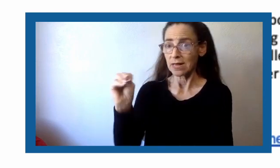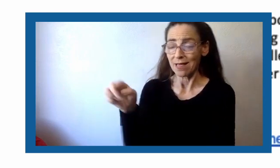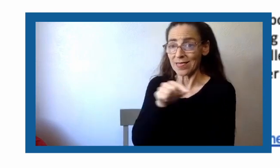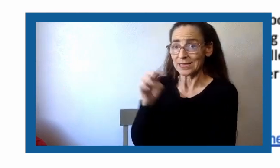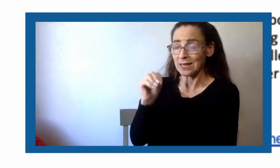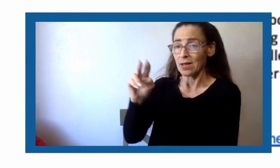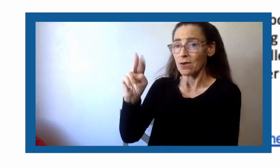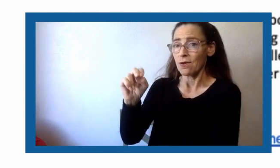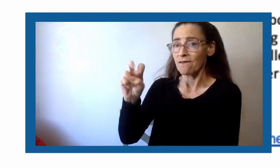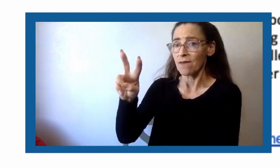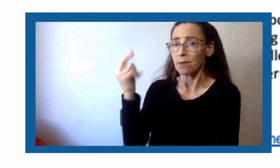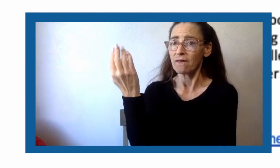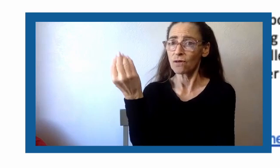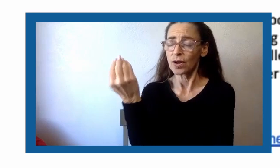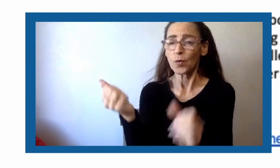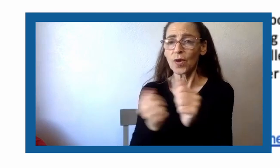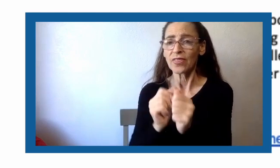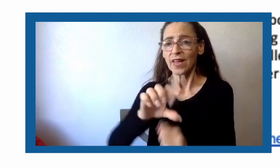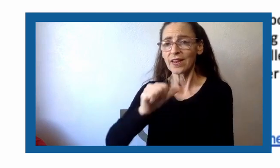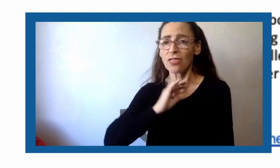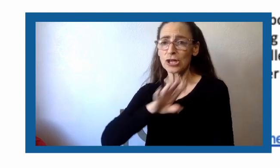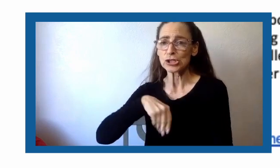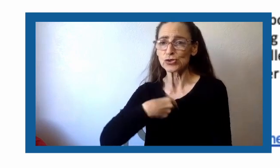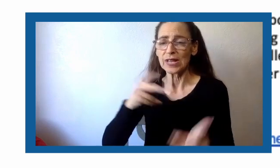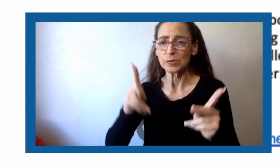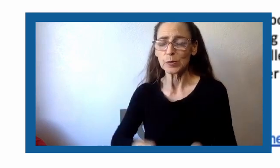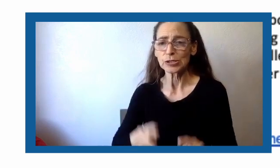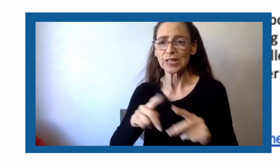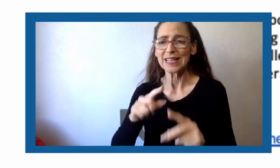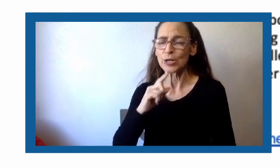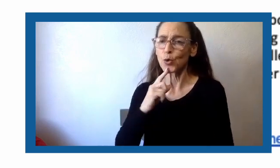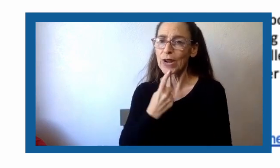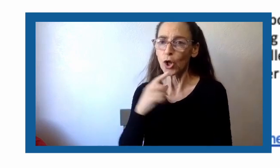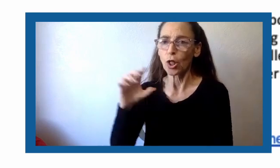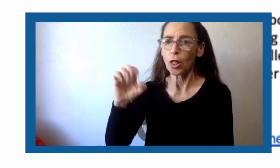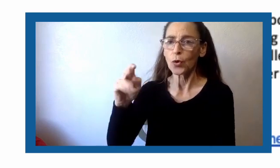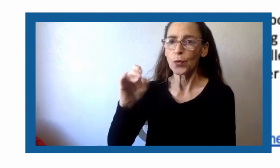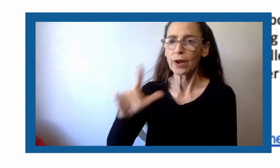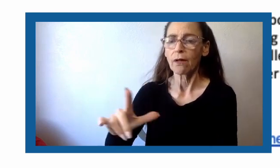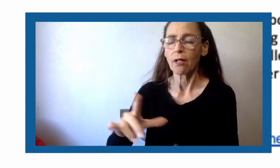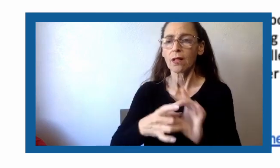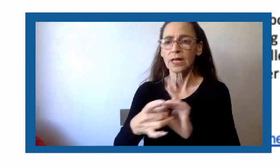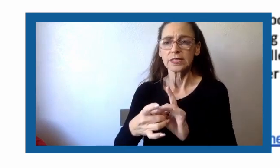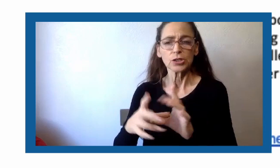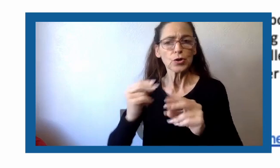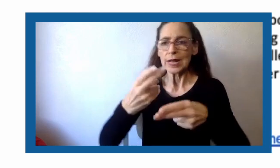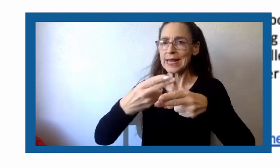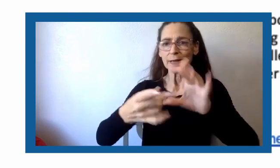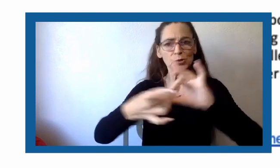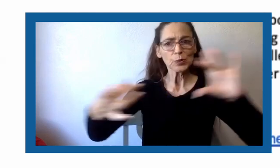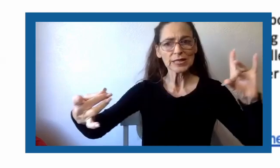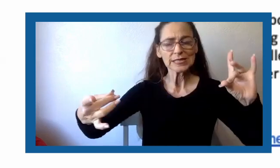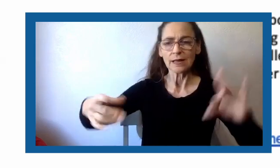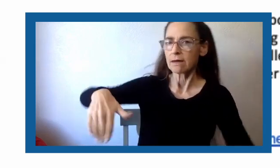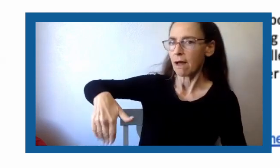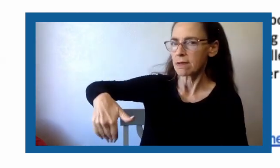November 14th, with another trans person in critical condition. No names have been released yet. I have